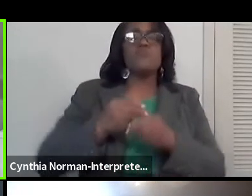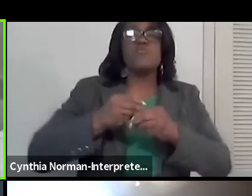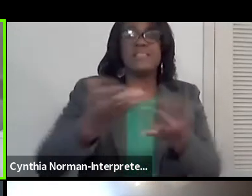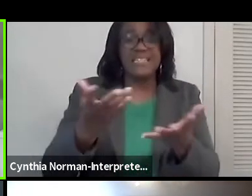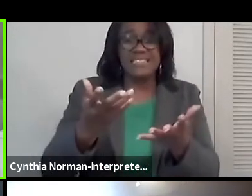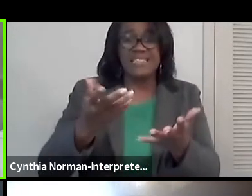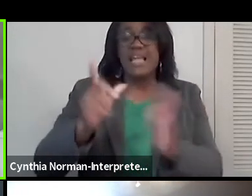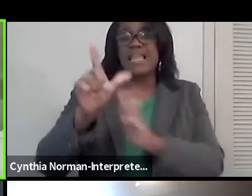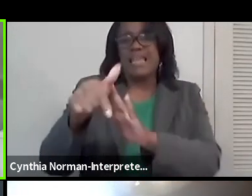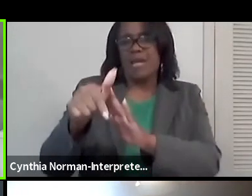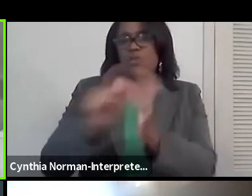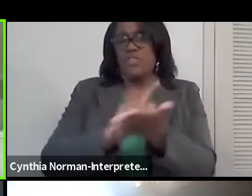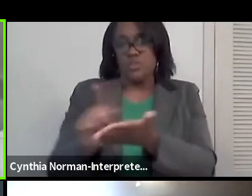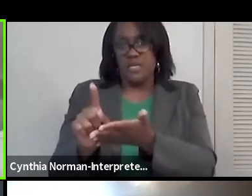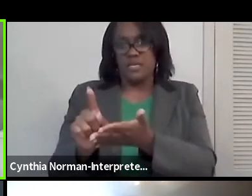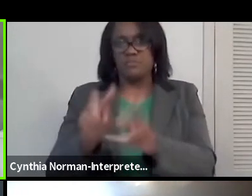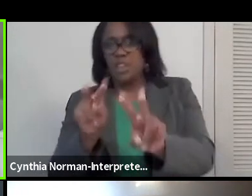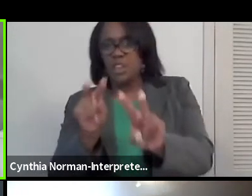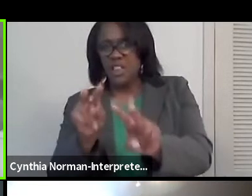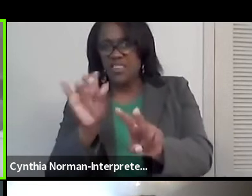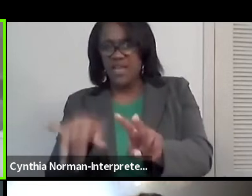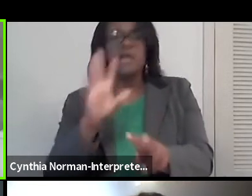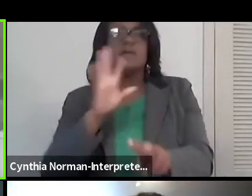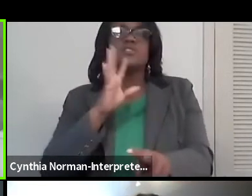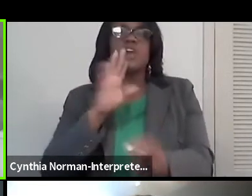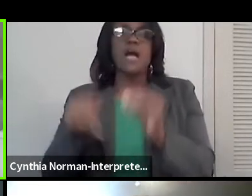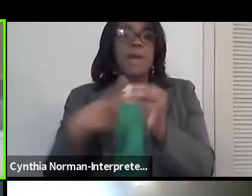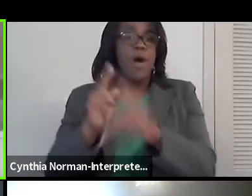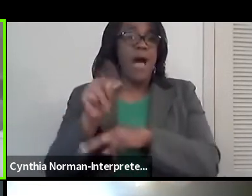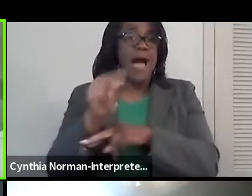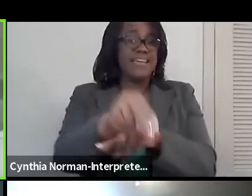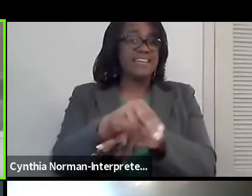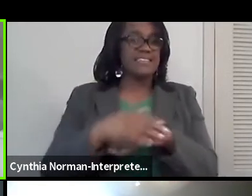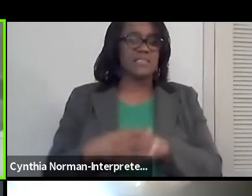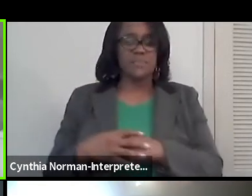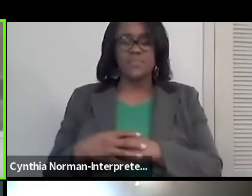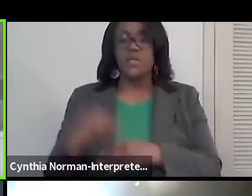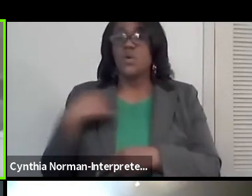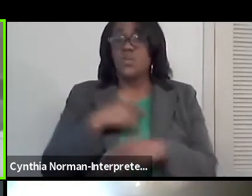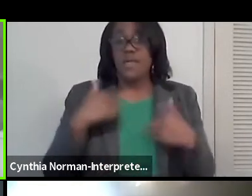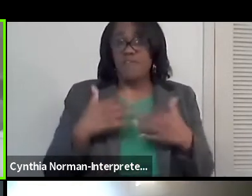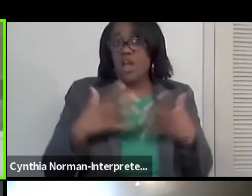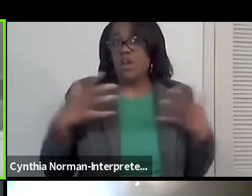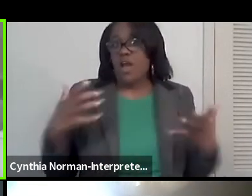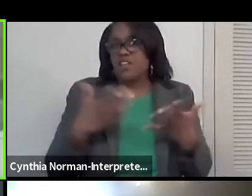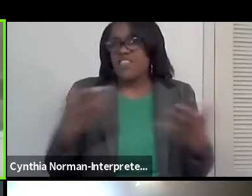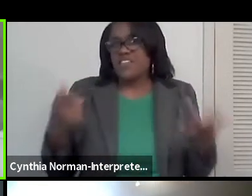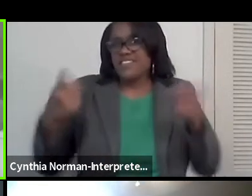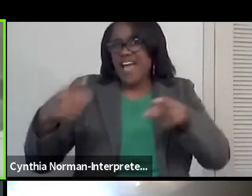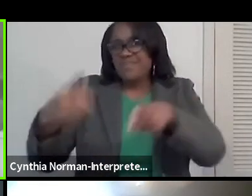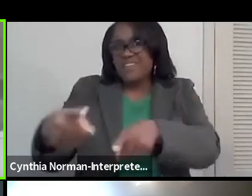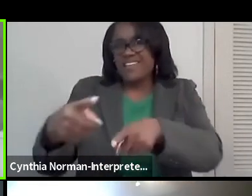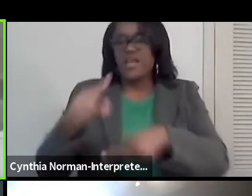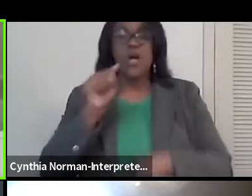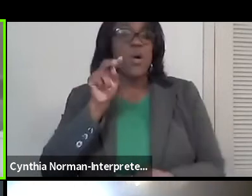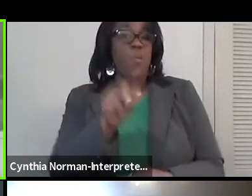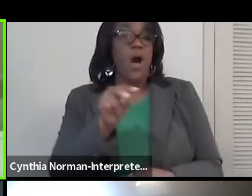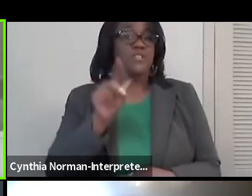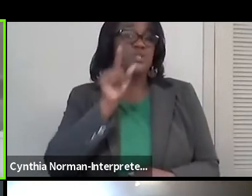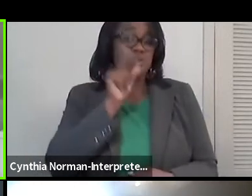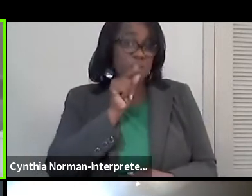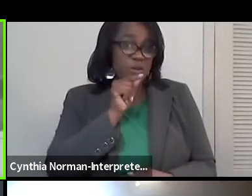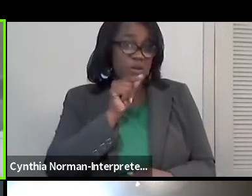on that. He'll be talking about hyenas. We have a bunch of stuff coming up. Keep your eye on our website, on our Twitter.